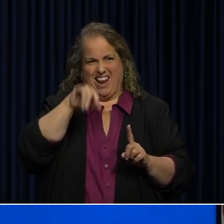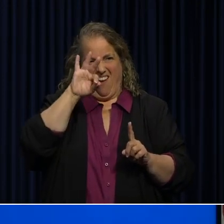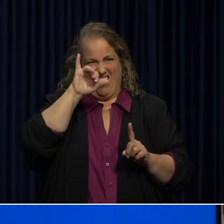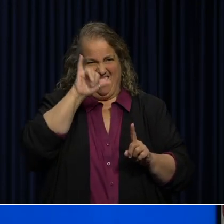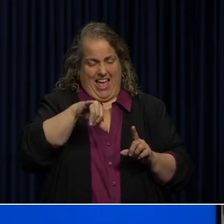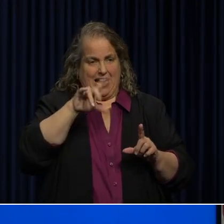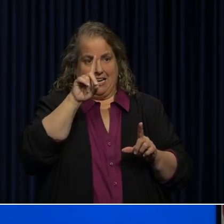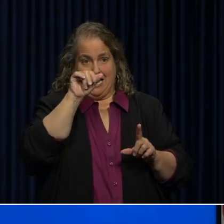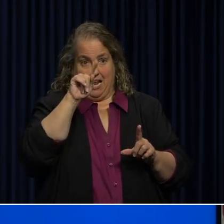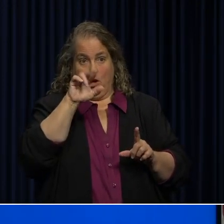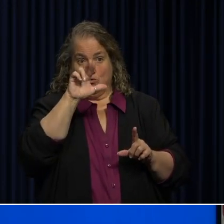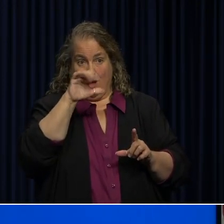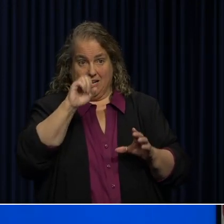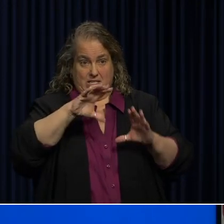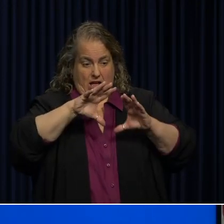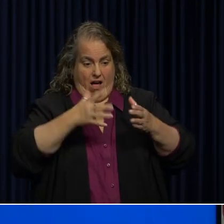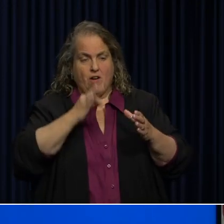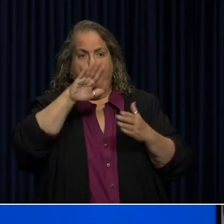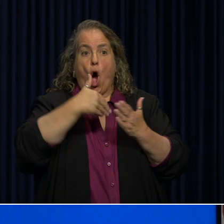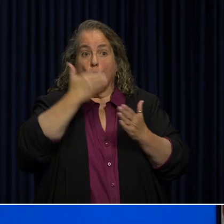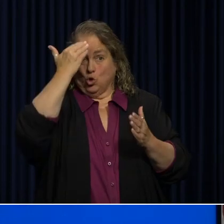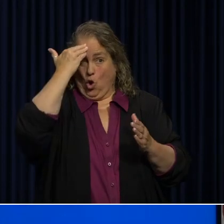racial data of all known cases,